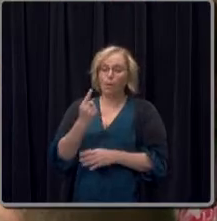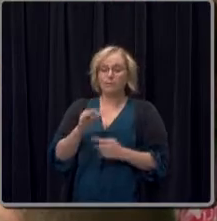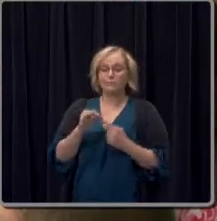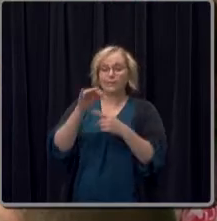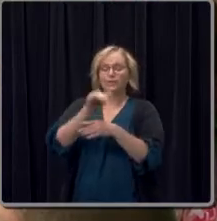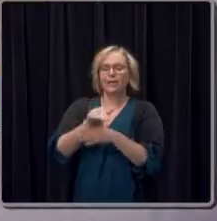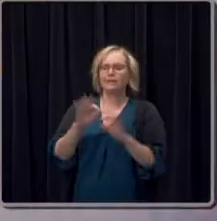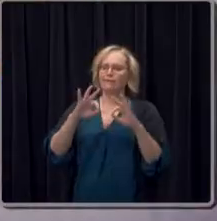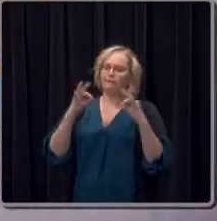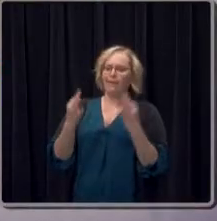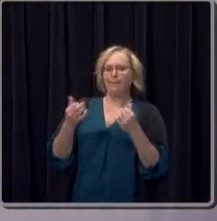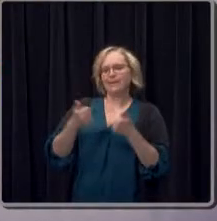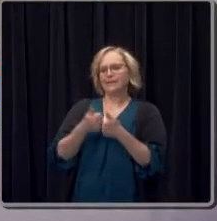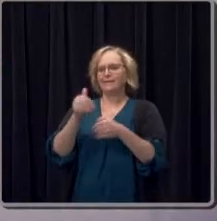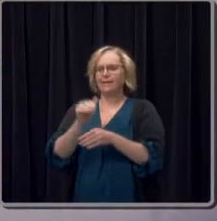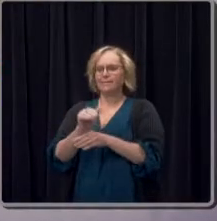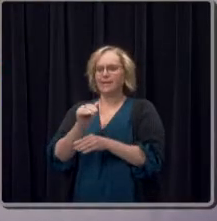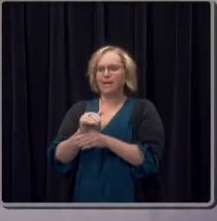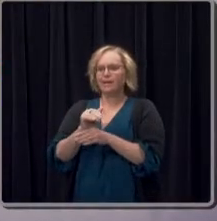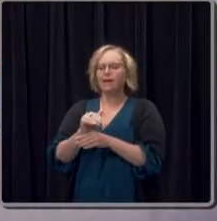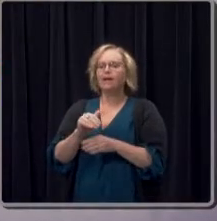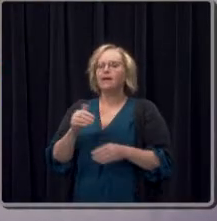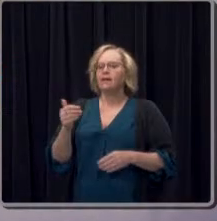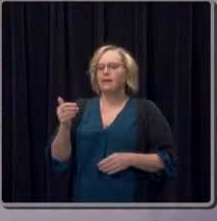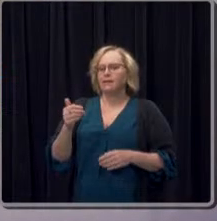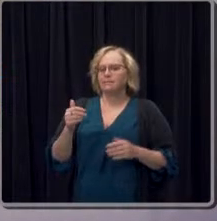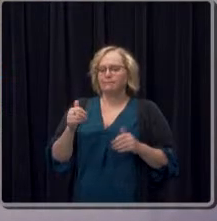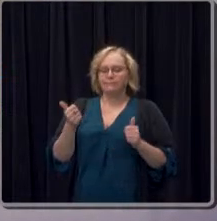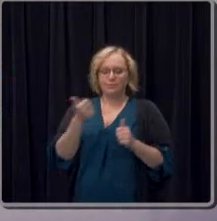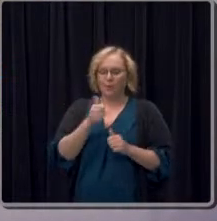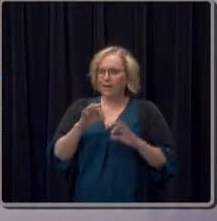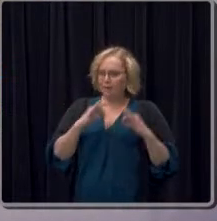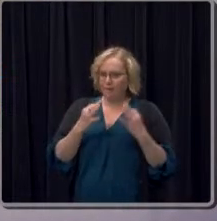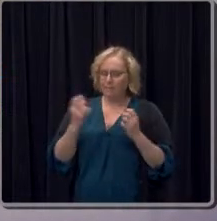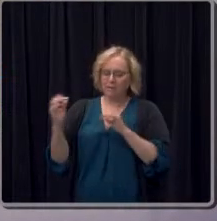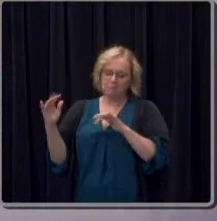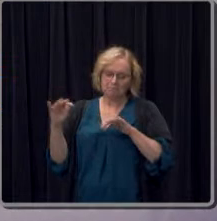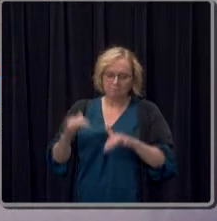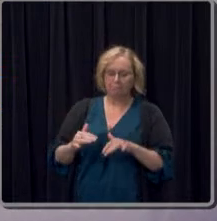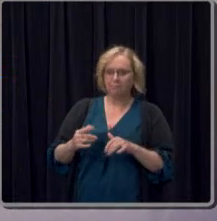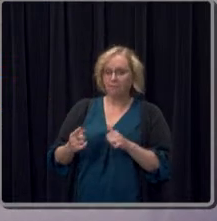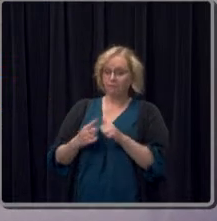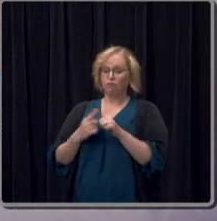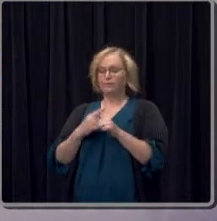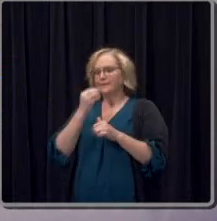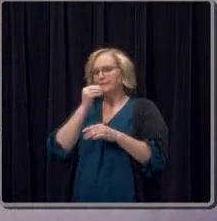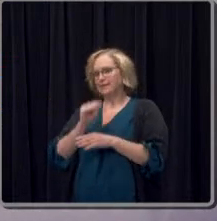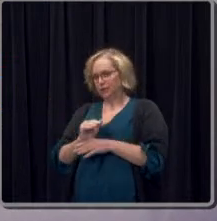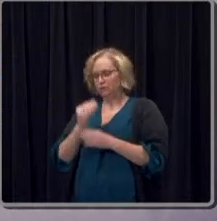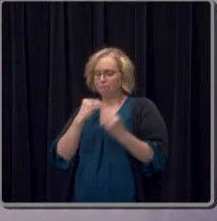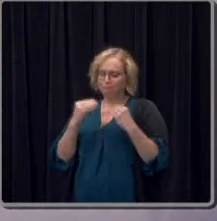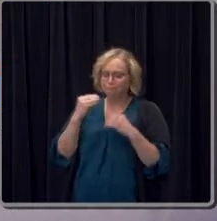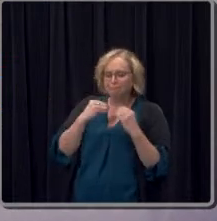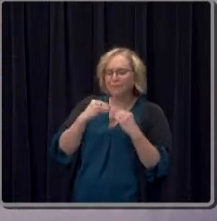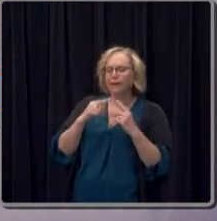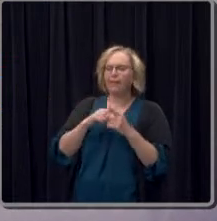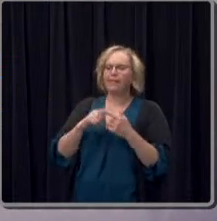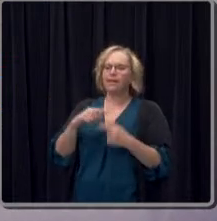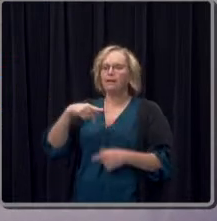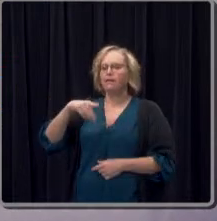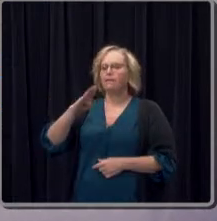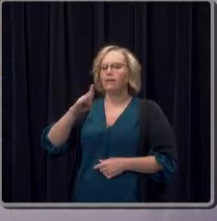family game night. And it's just a time where they're able to come through and at the beginning they eat dinner. And then we have just board games. We